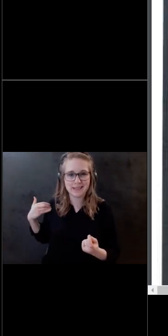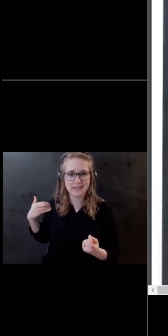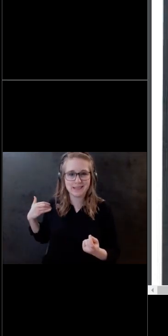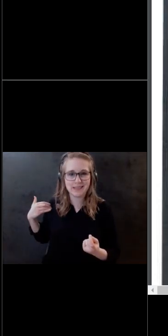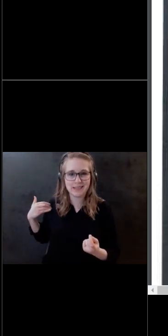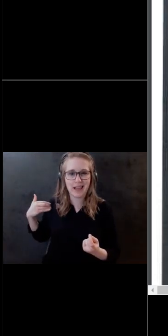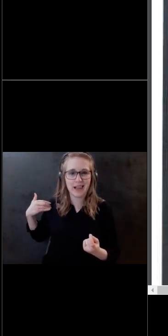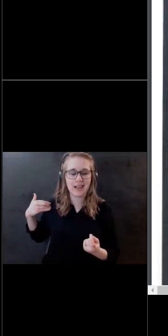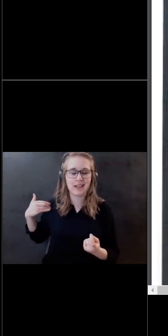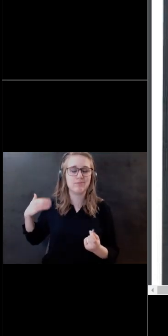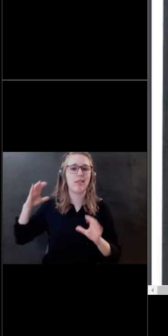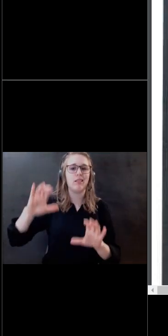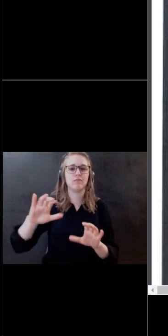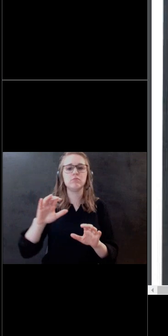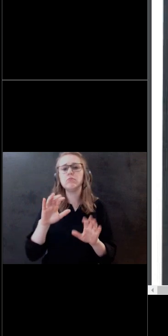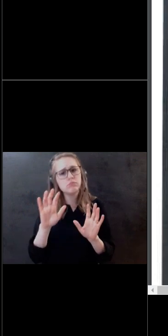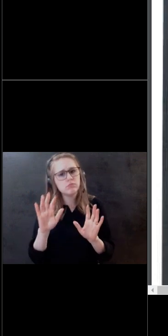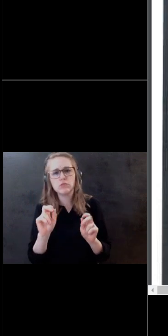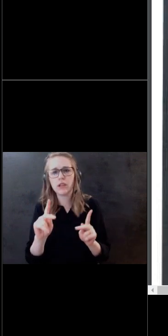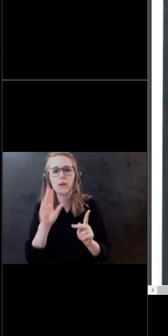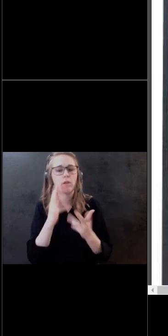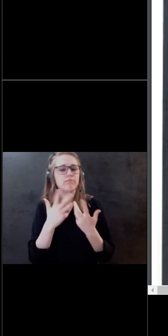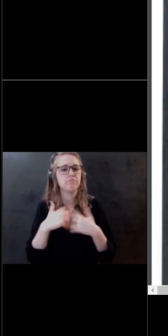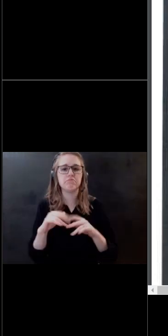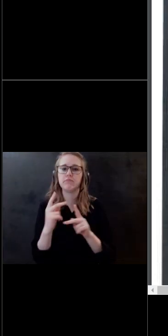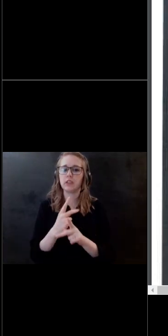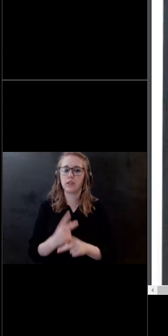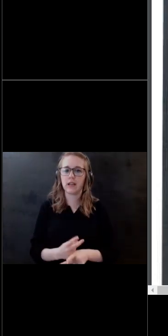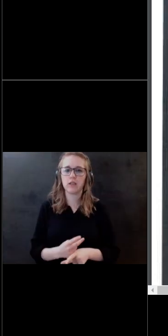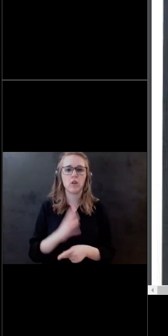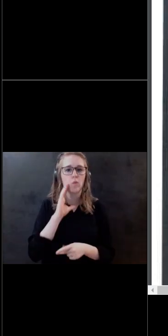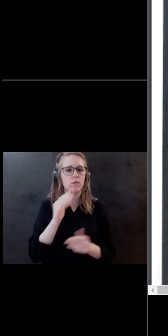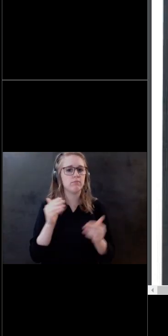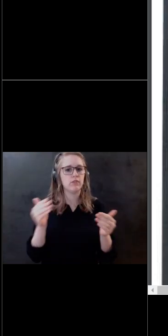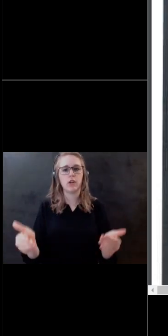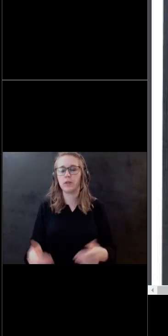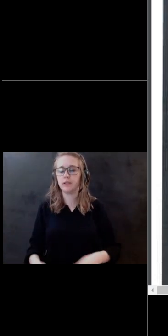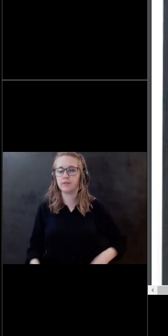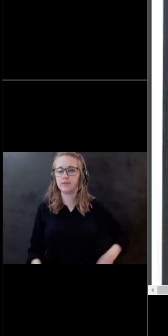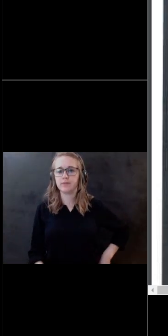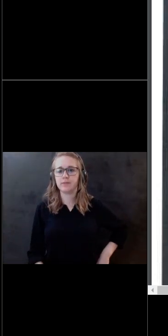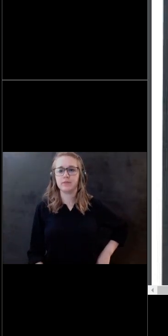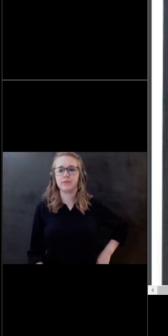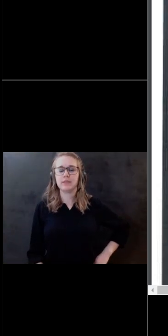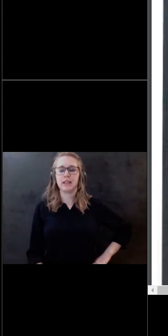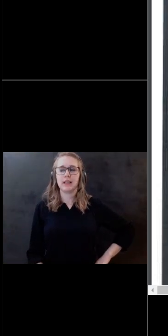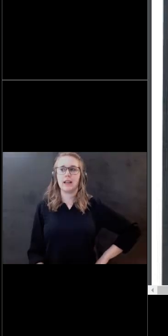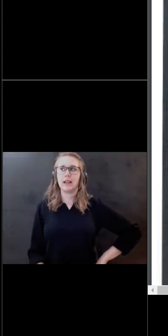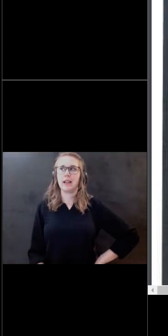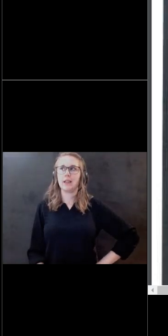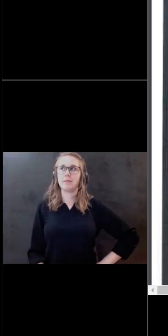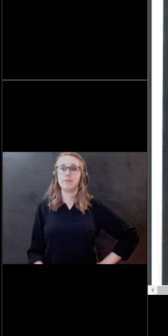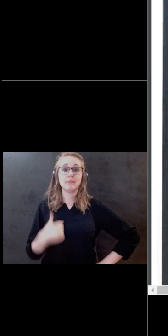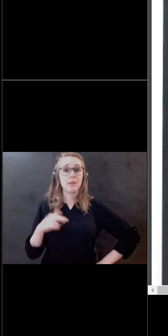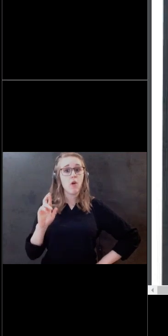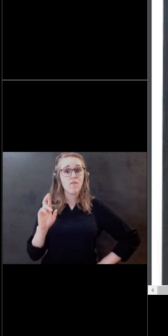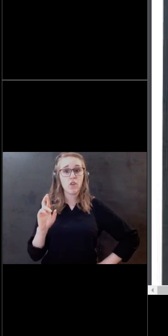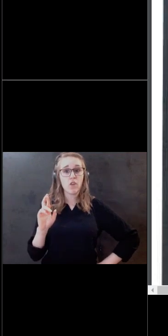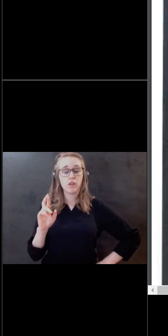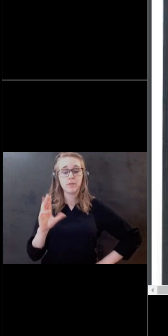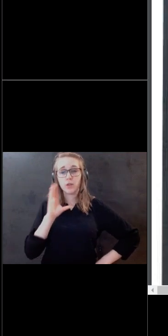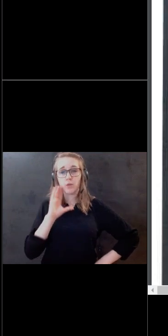it's okay. I mean, we're going to get this done and we're going to move forward. I'm hopeful that there will be